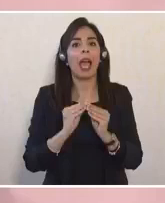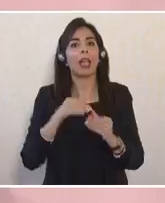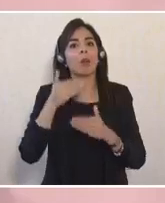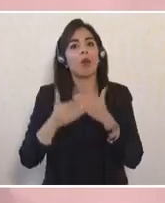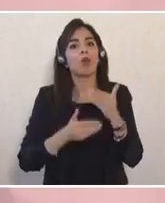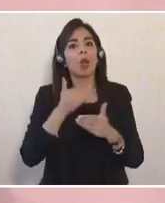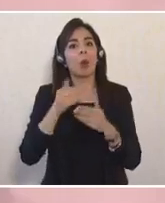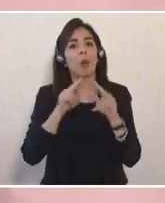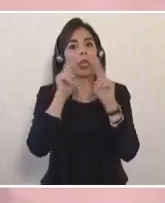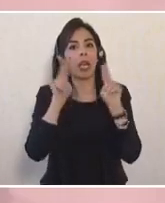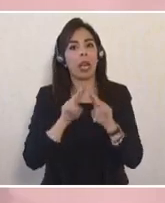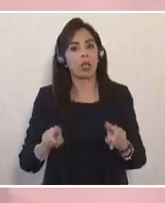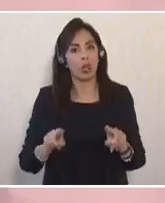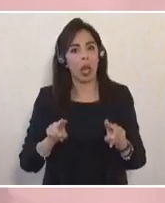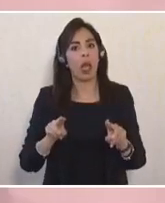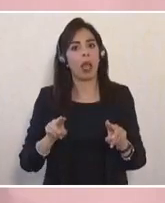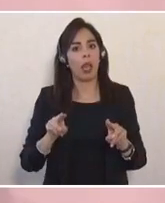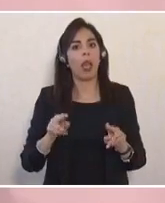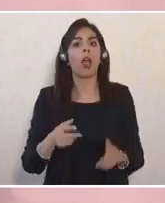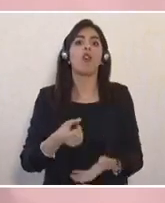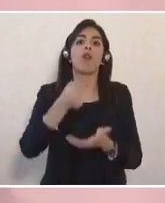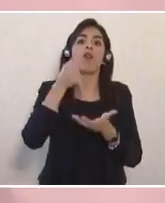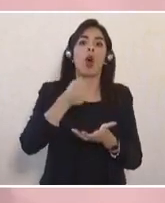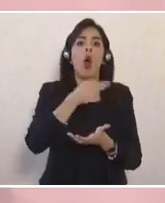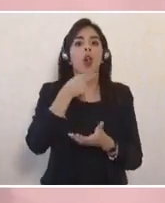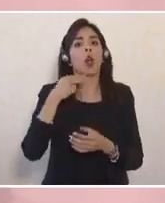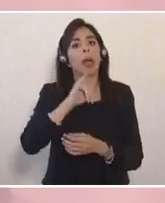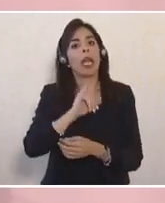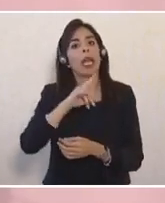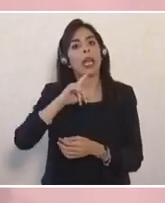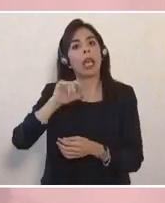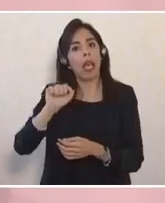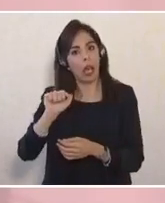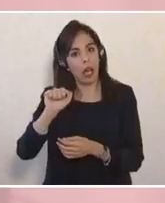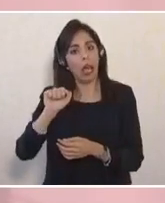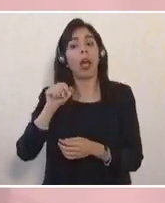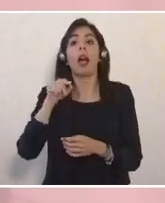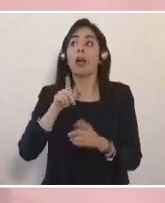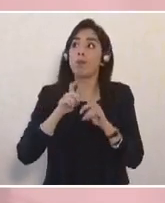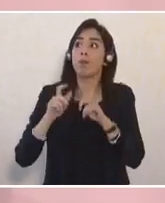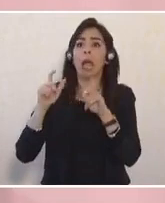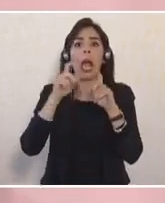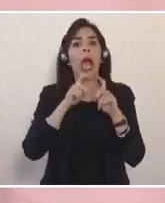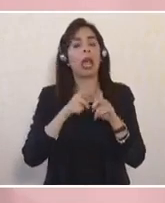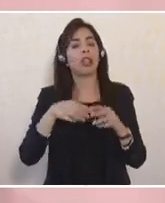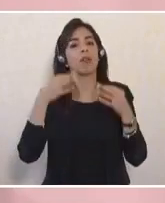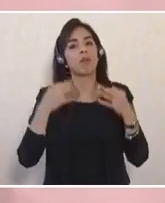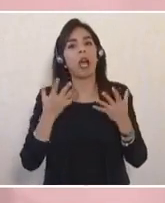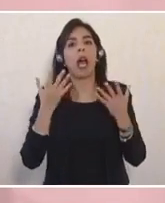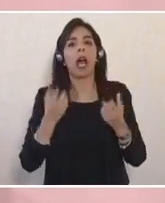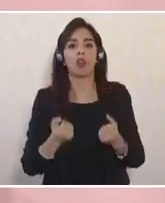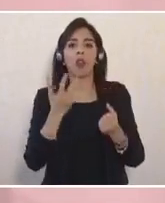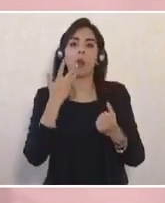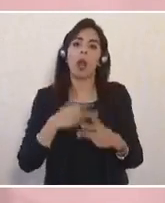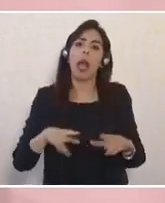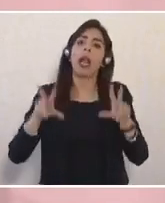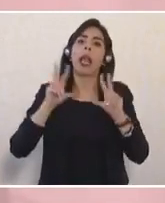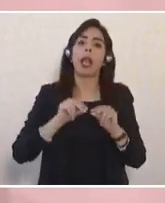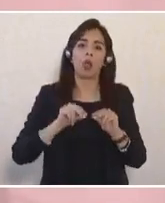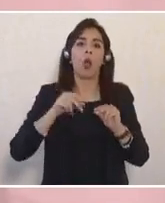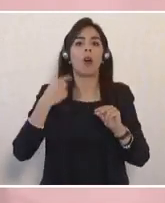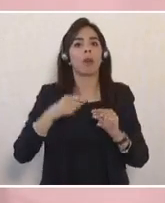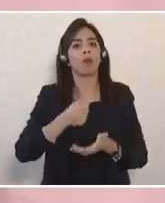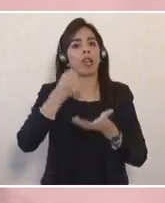bigger commitments in that pool. And then we have what I mentioned before, the debt restructuring, serious,